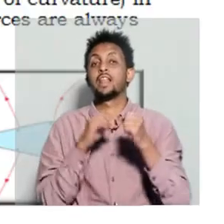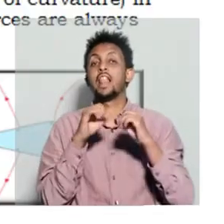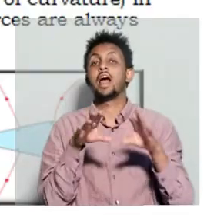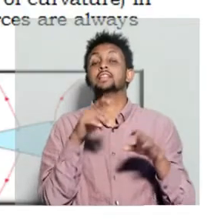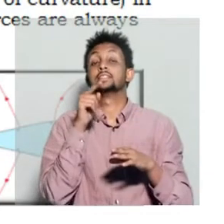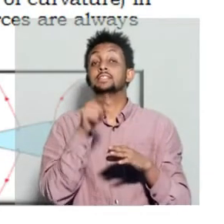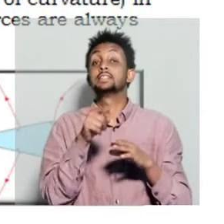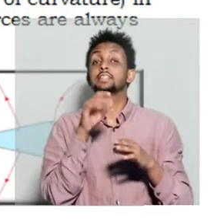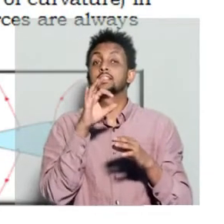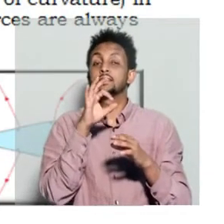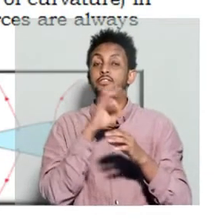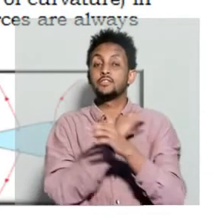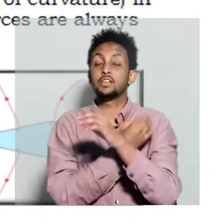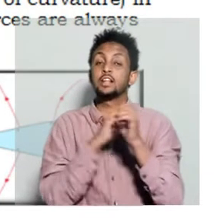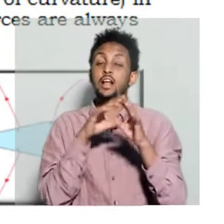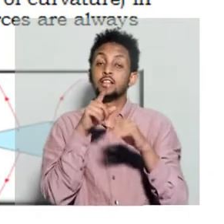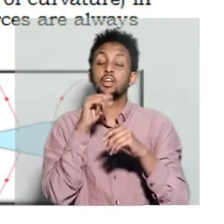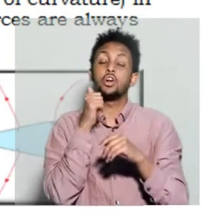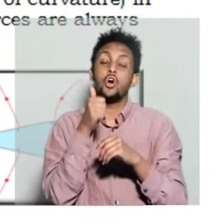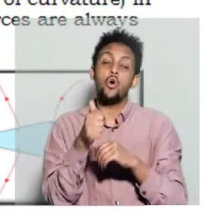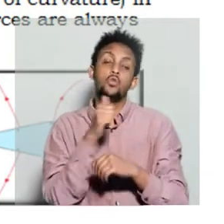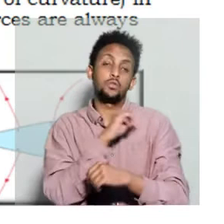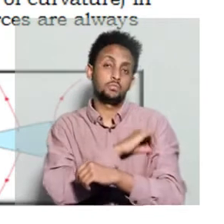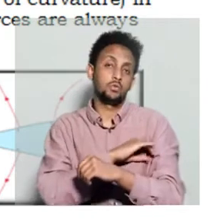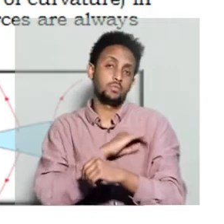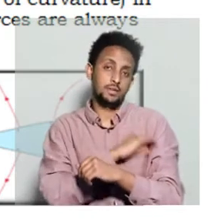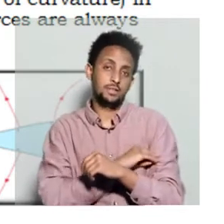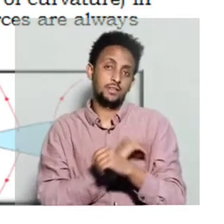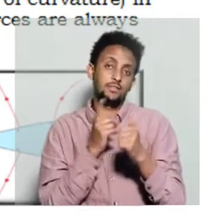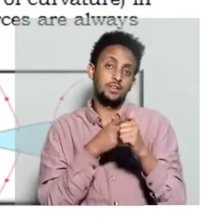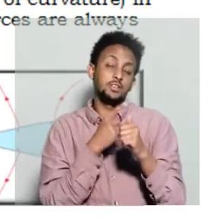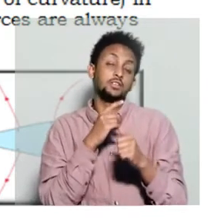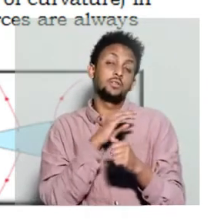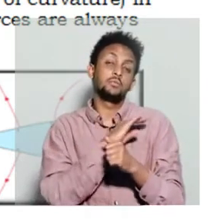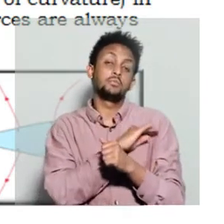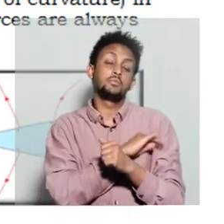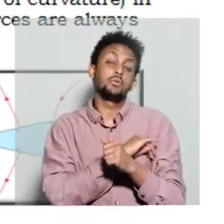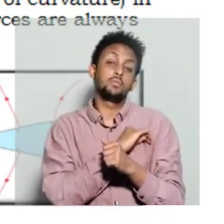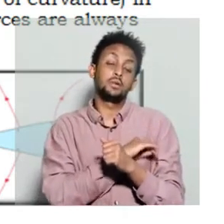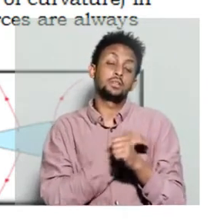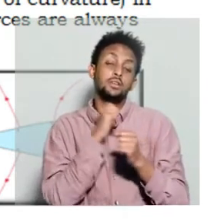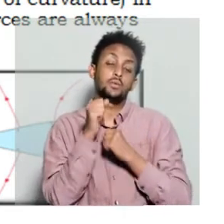And these field lines has their own properties, and the first properties,